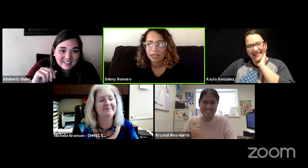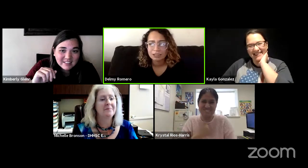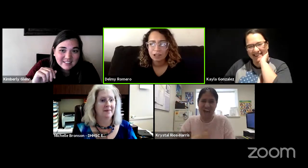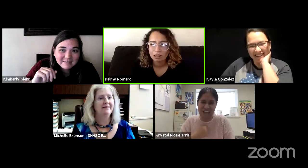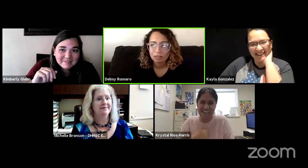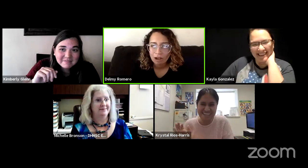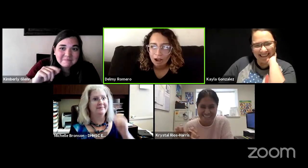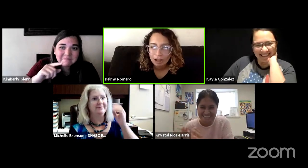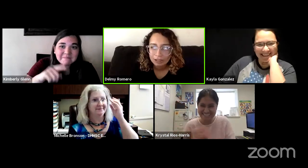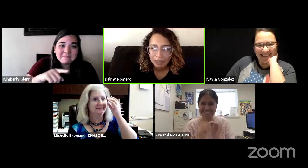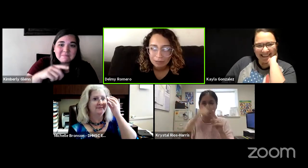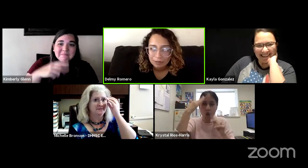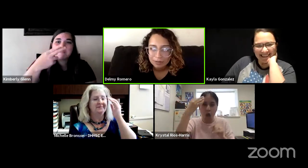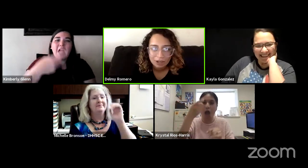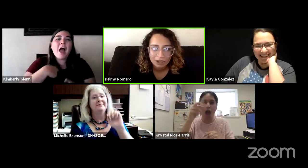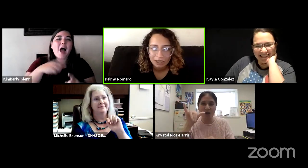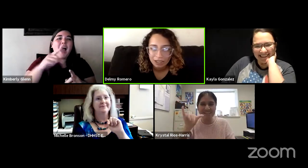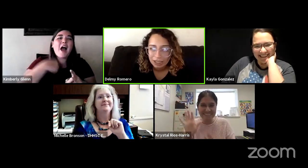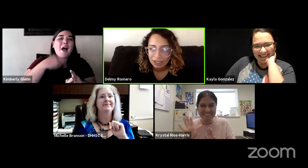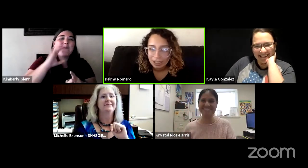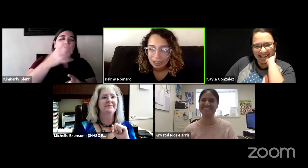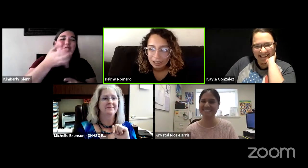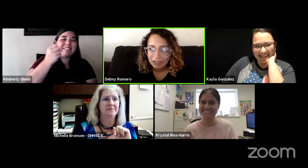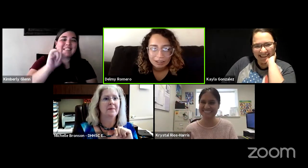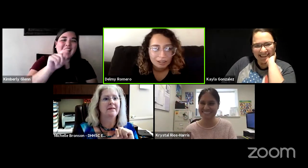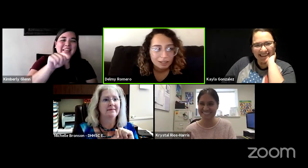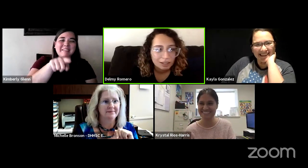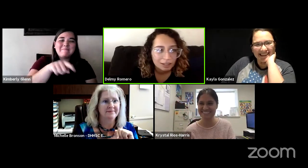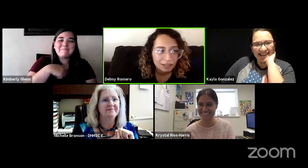I'm sorry, it's a long name. I'm sorry.